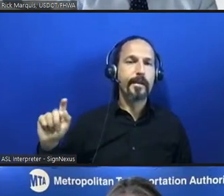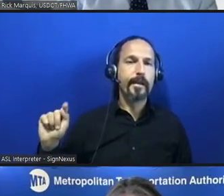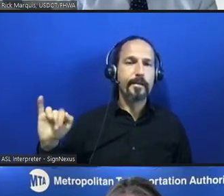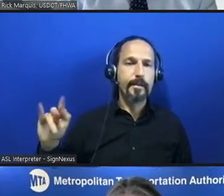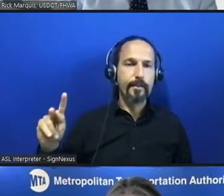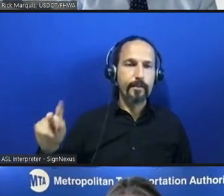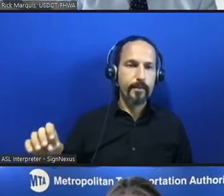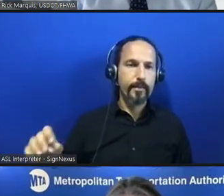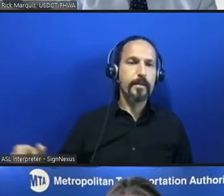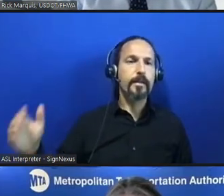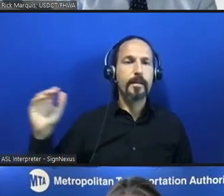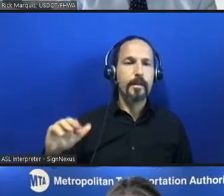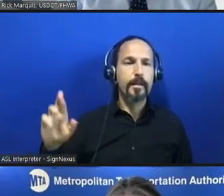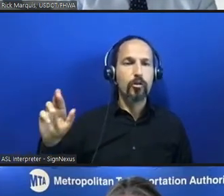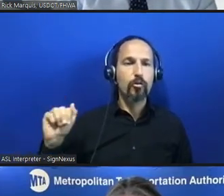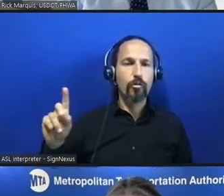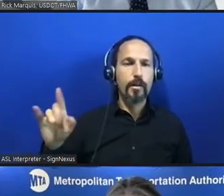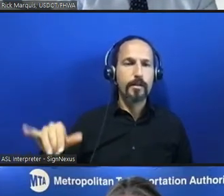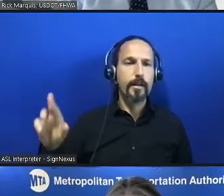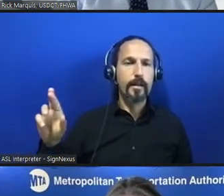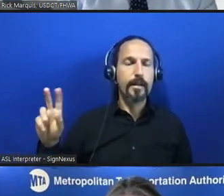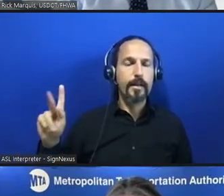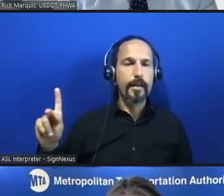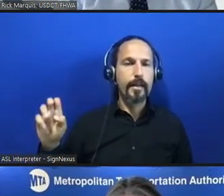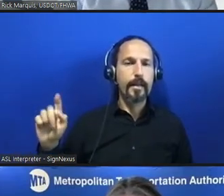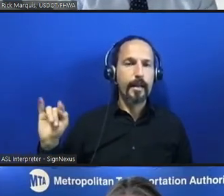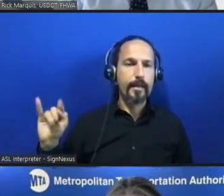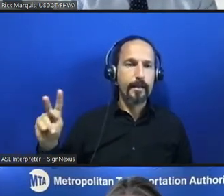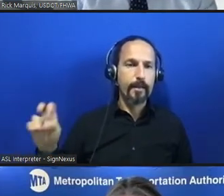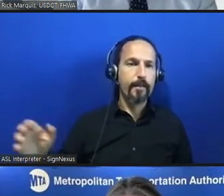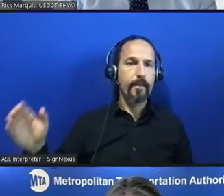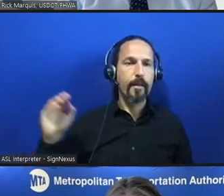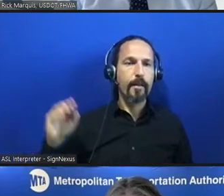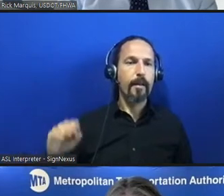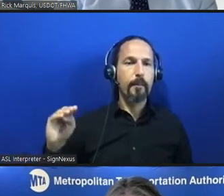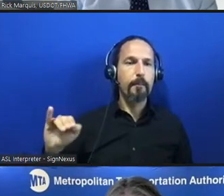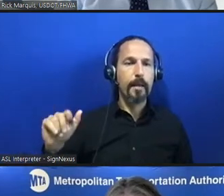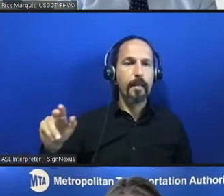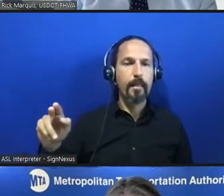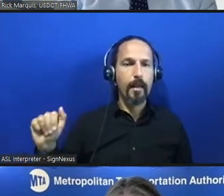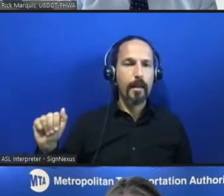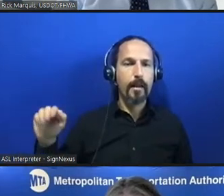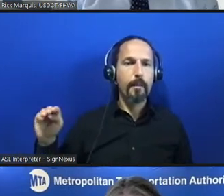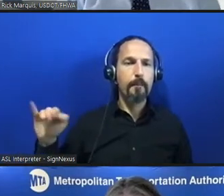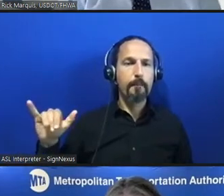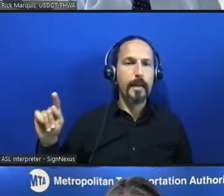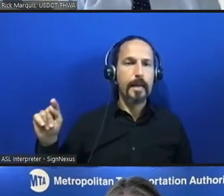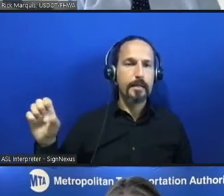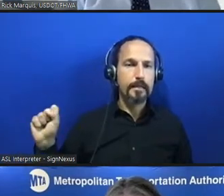our next speaker is Randy ketiv followed my by Milana mates